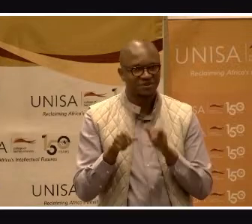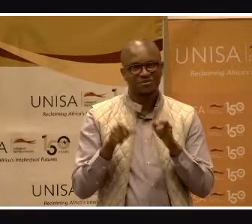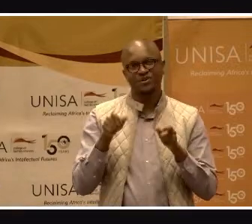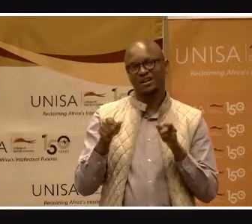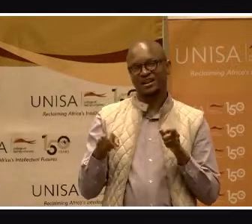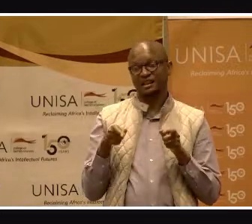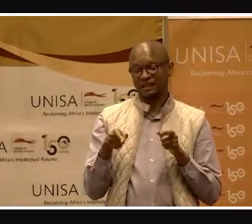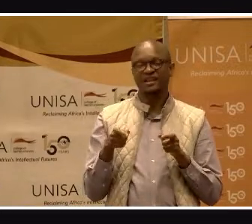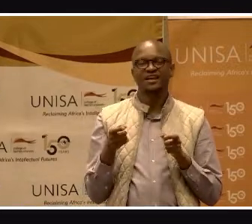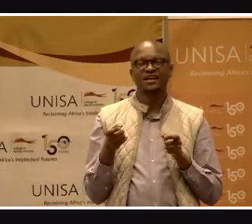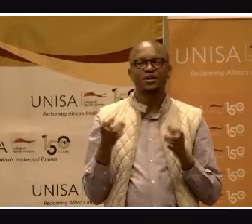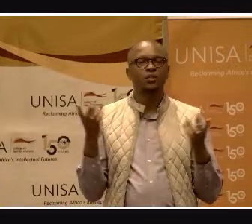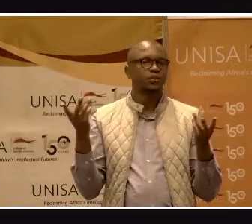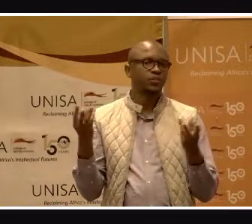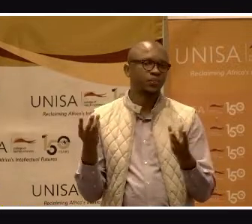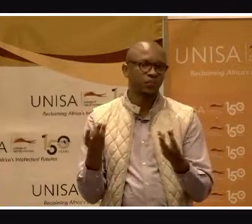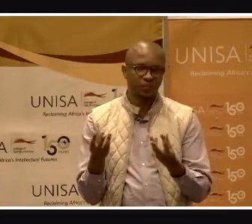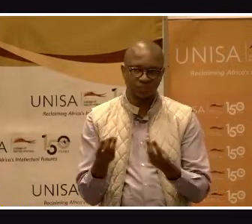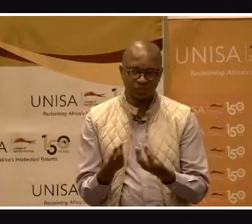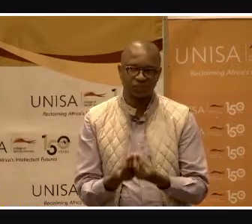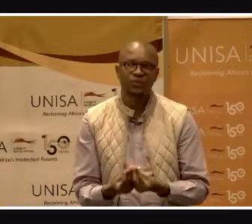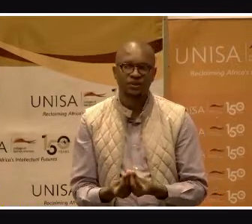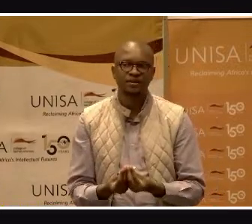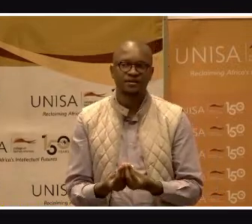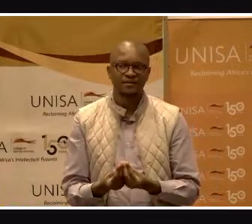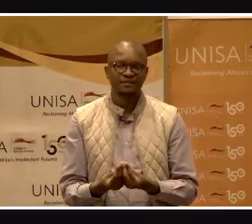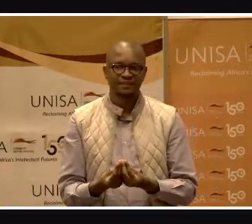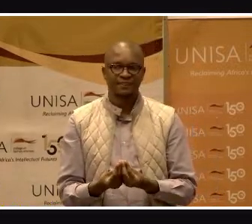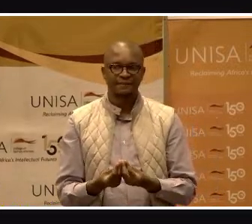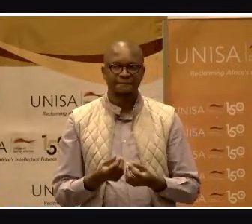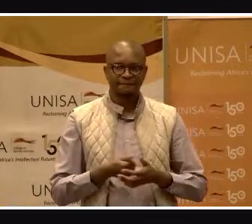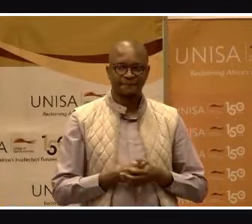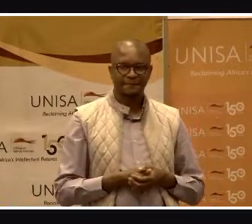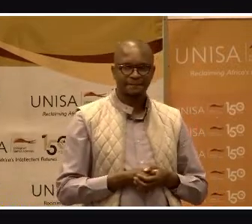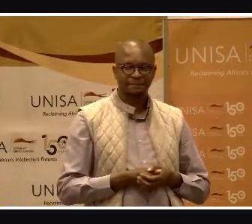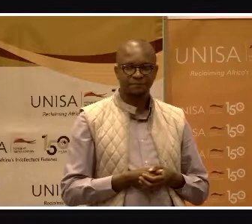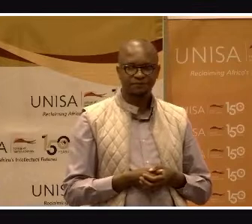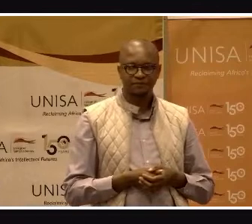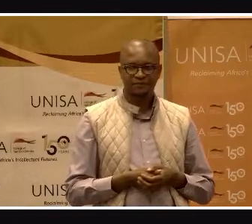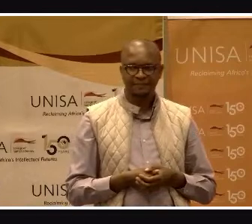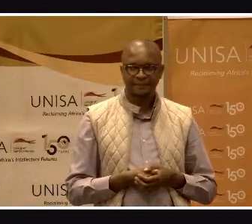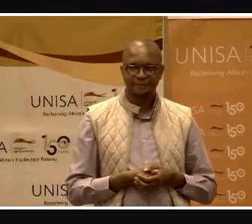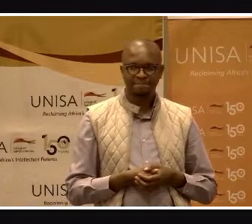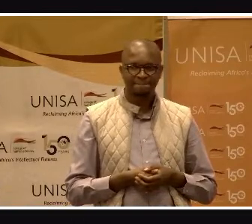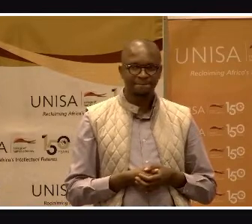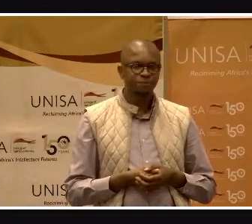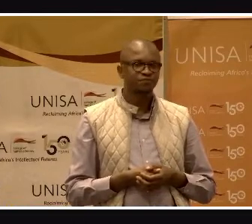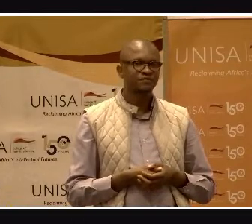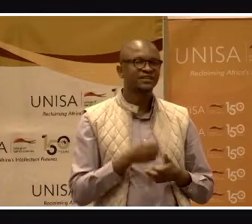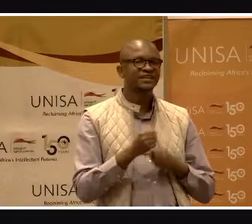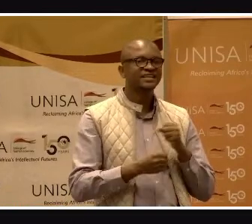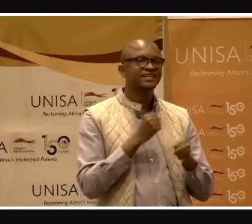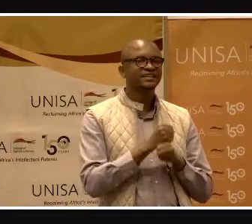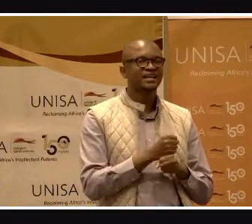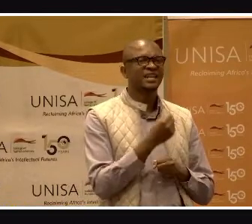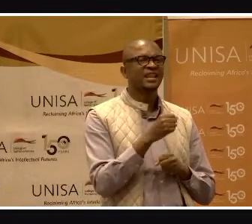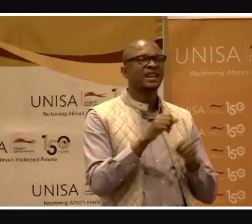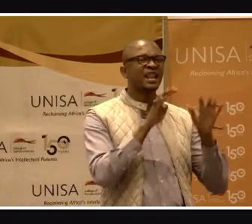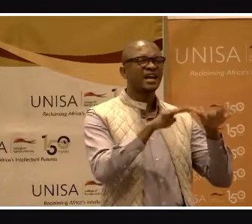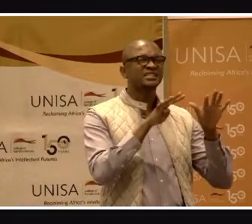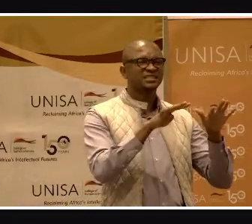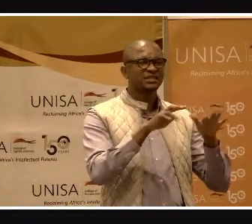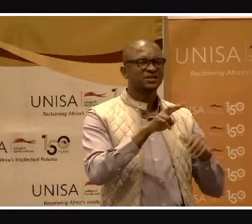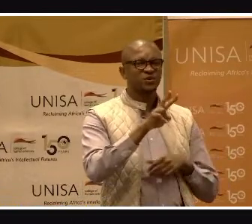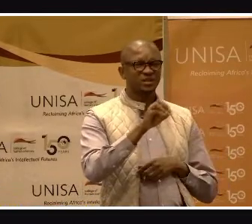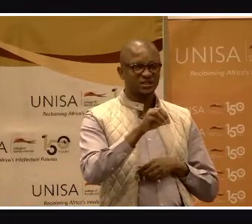of refertilization can rescue the doomed languages. So in 1920, what